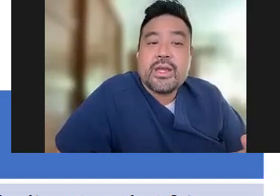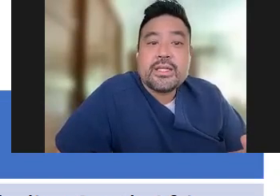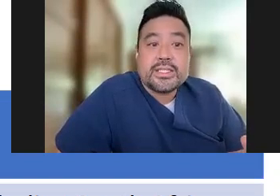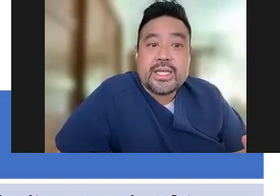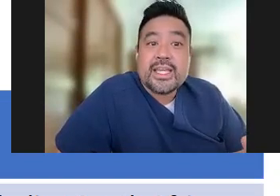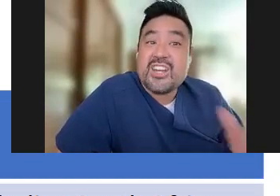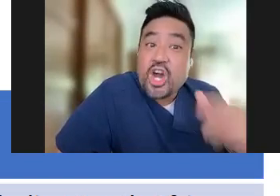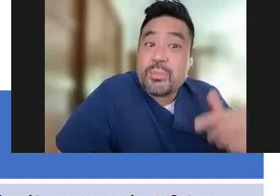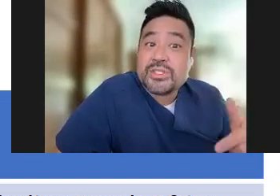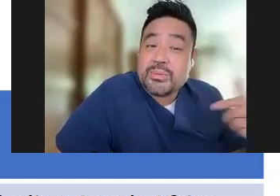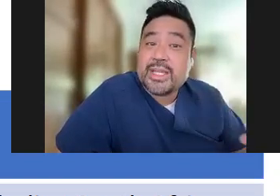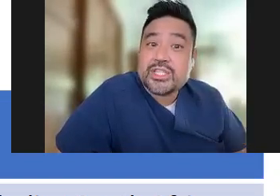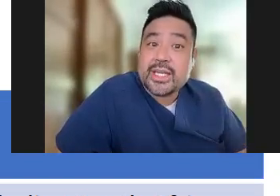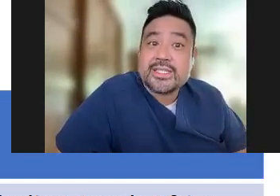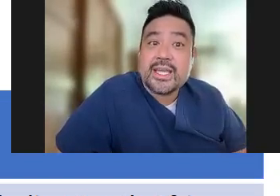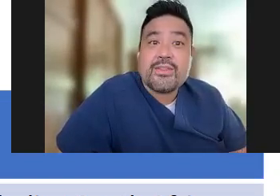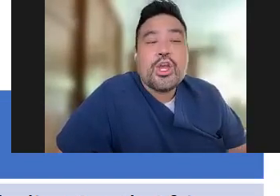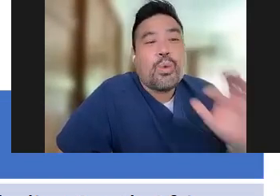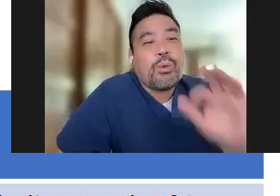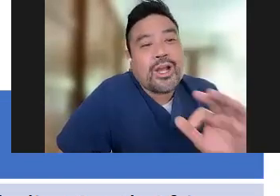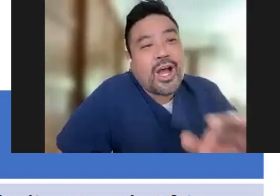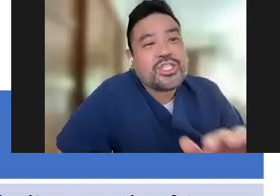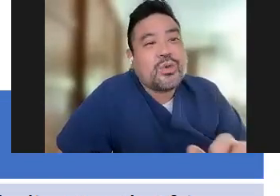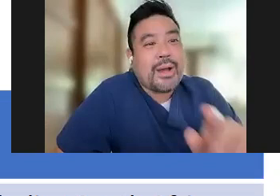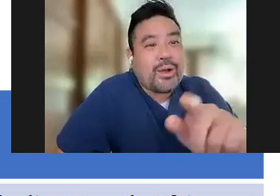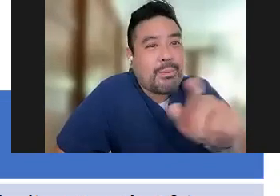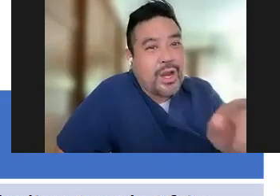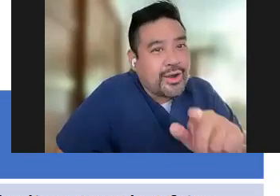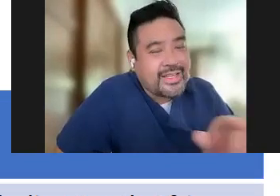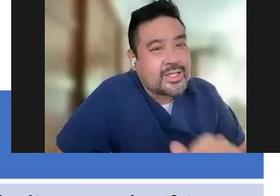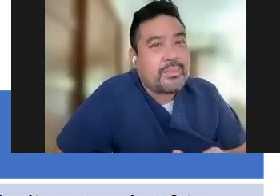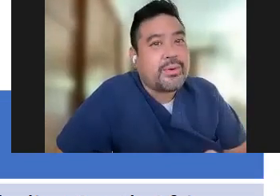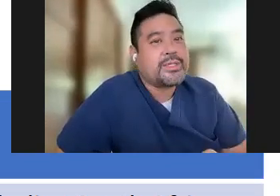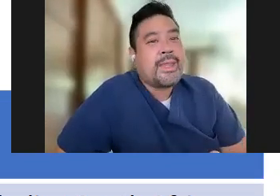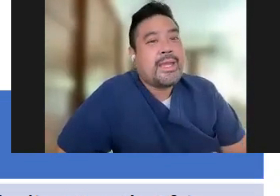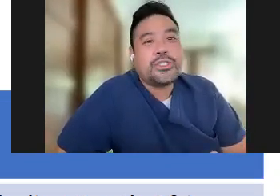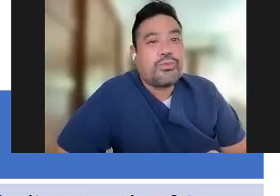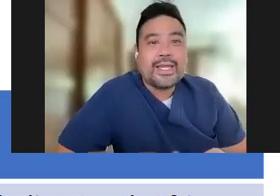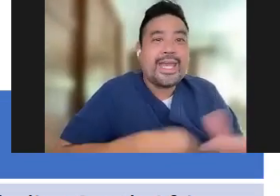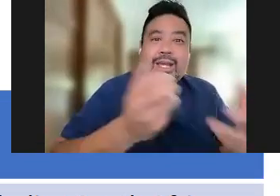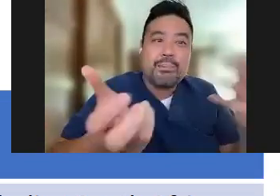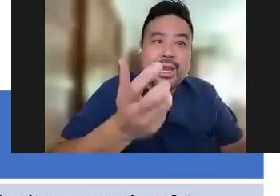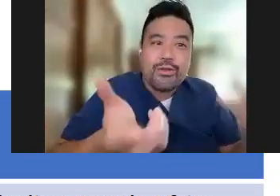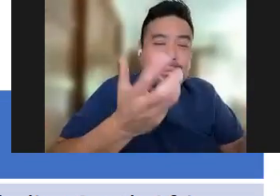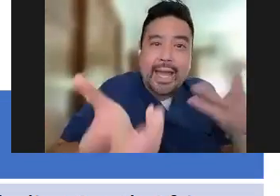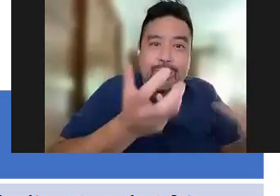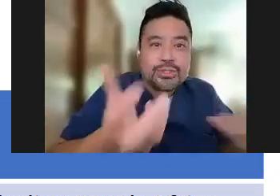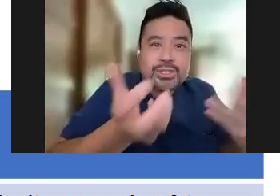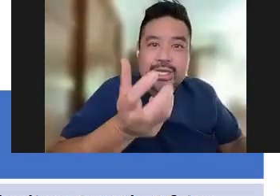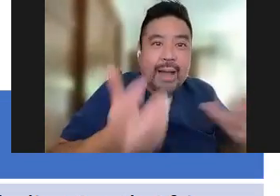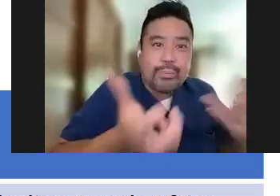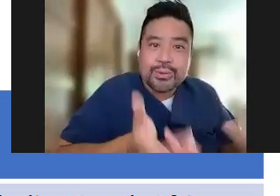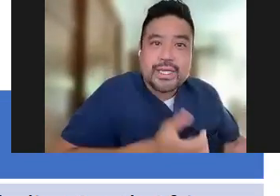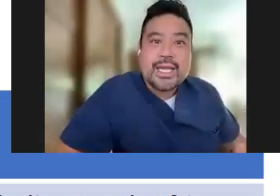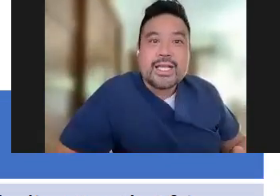severe disease, and then 100% protection against death. What I want to caution you about comparing these numbers is you really can't compare them apples